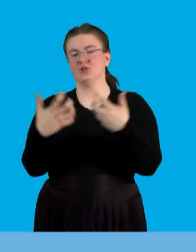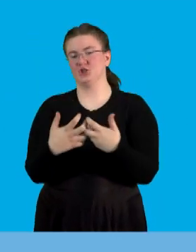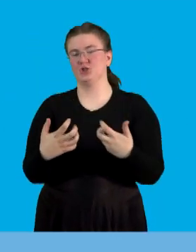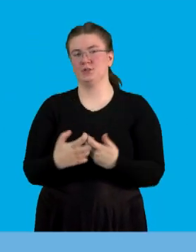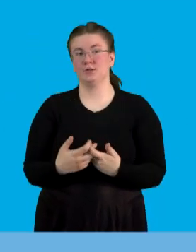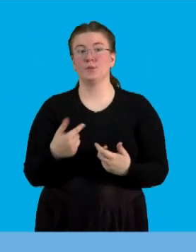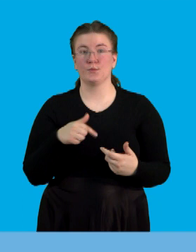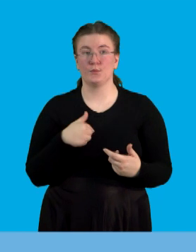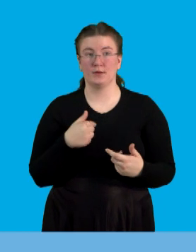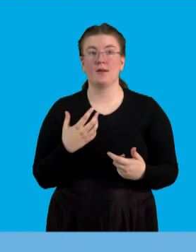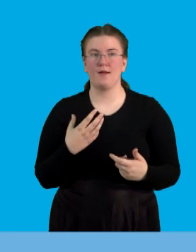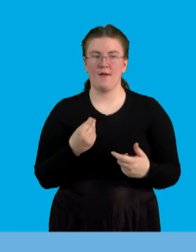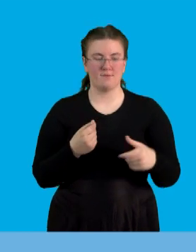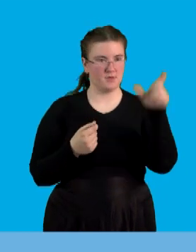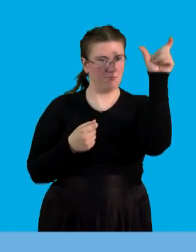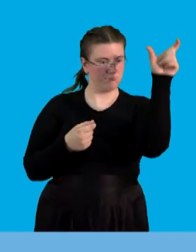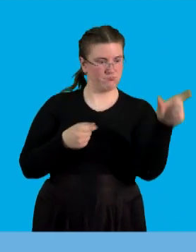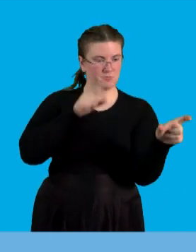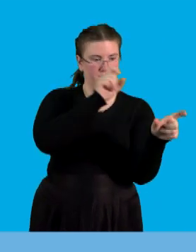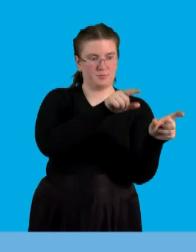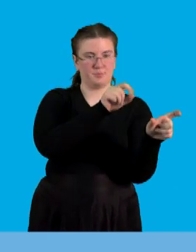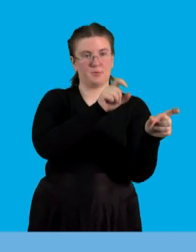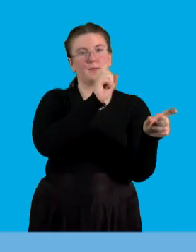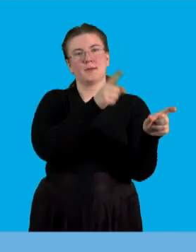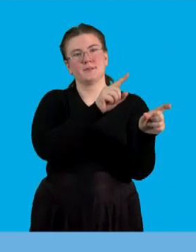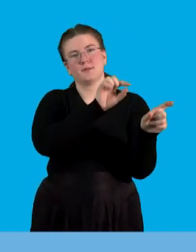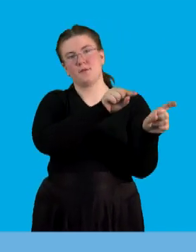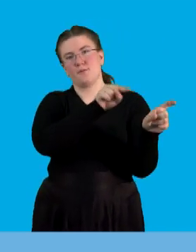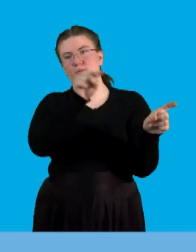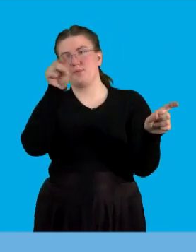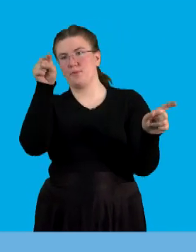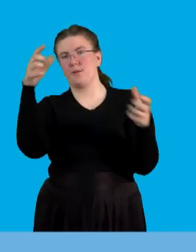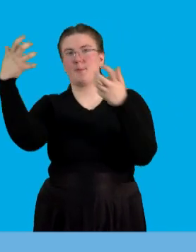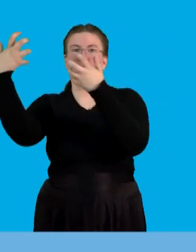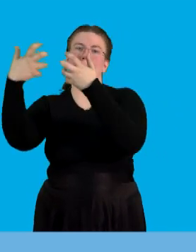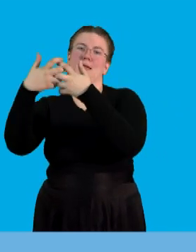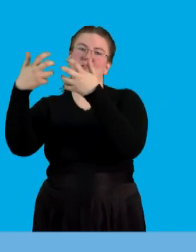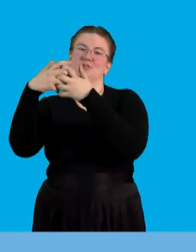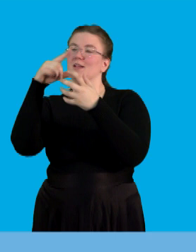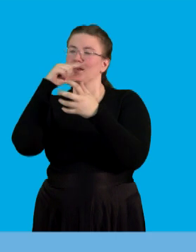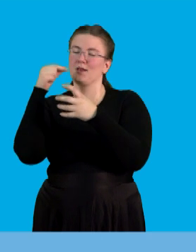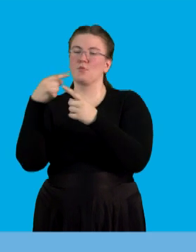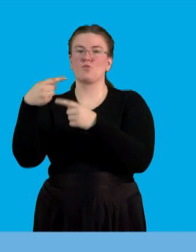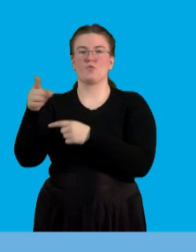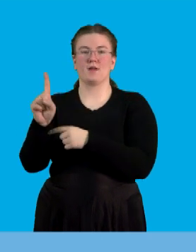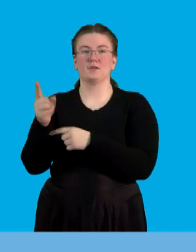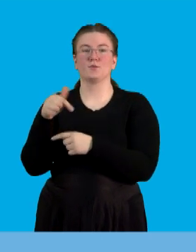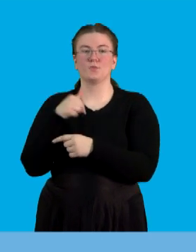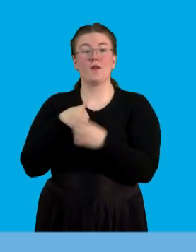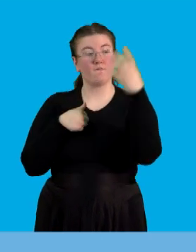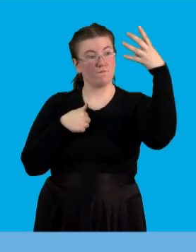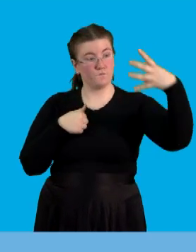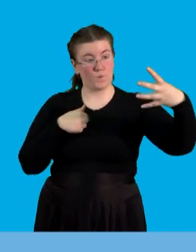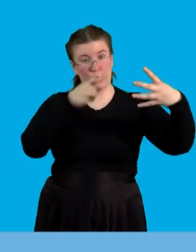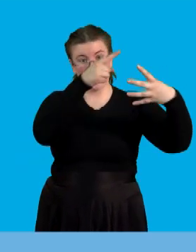we have this symbol that we need to match it to the correct name. We have another symbol there and another one and